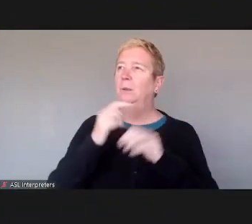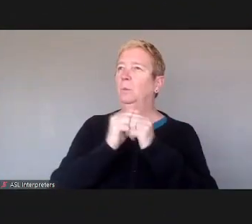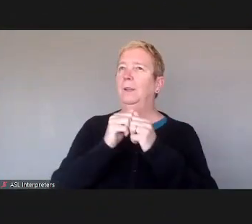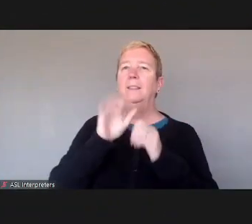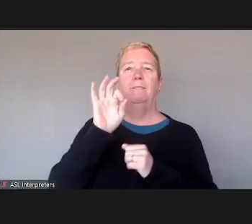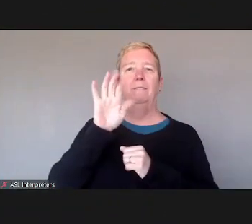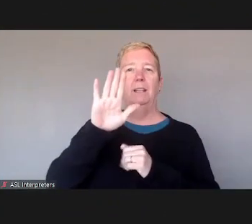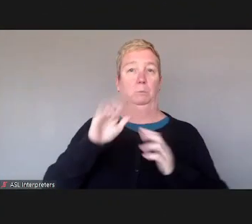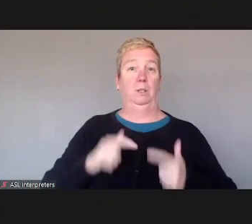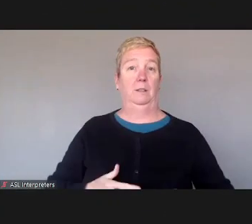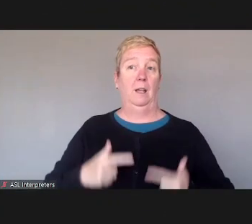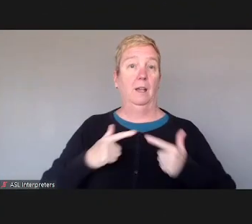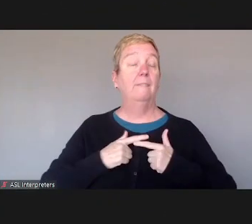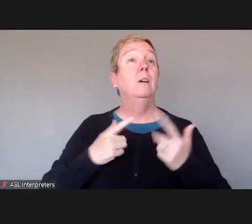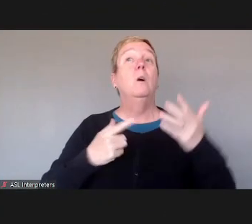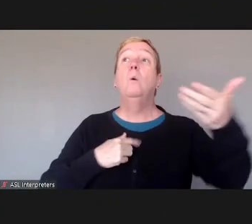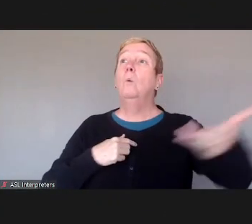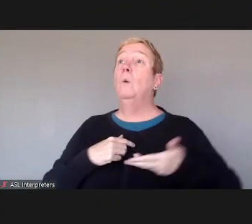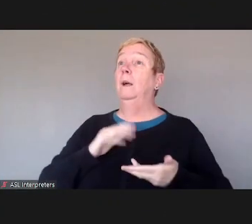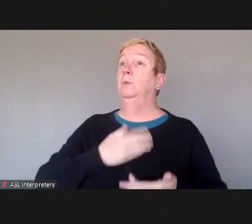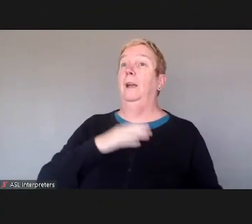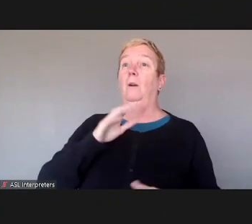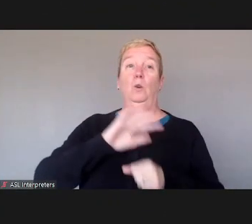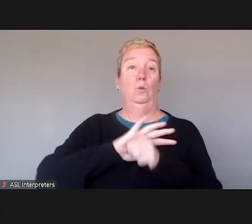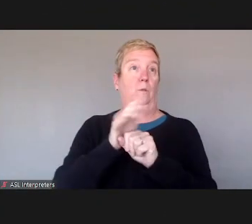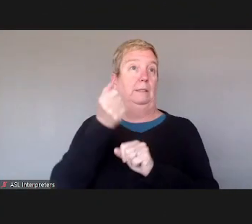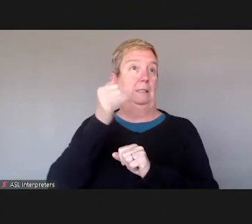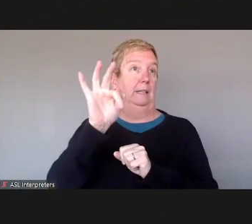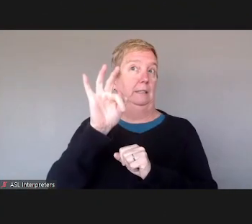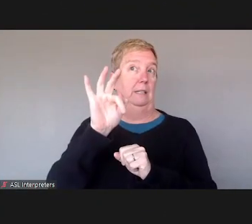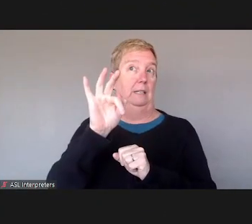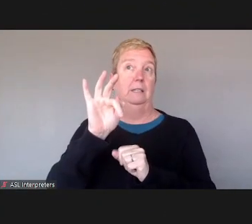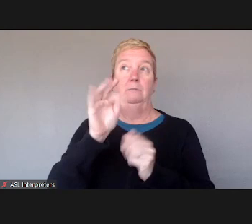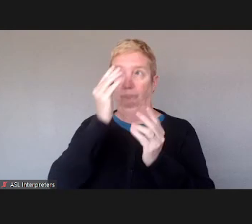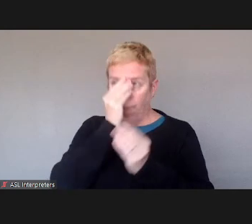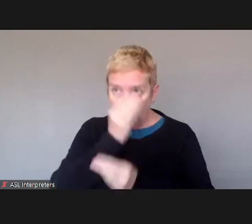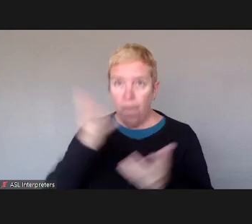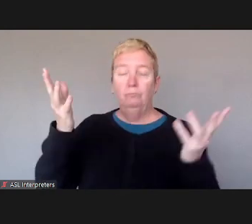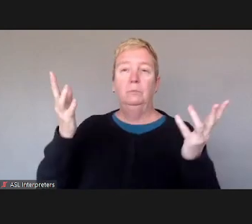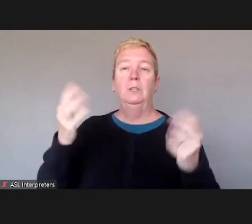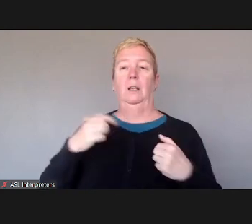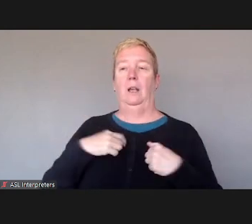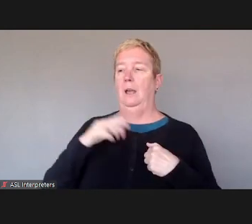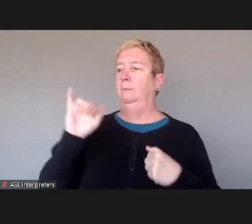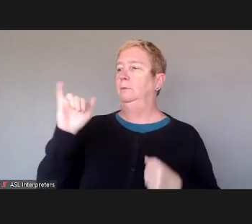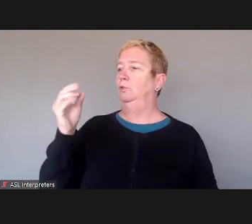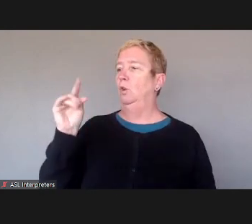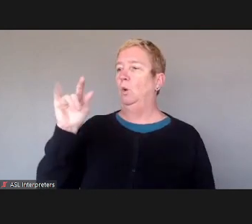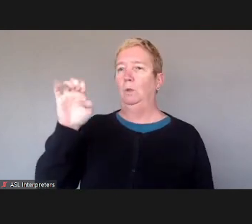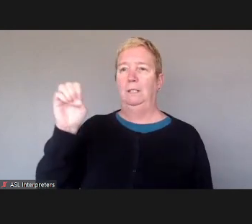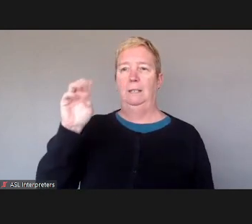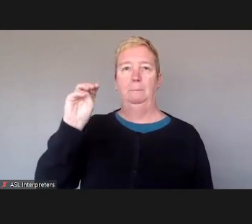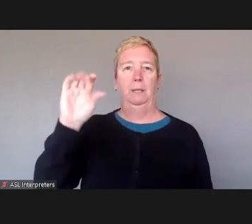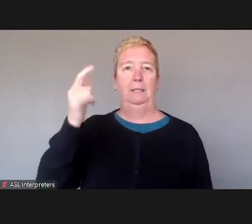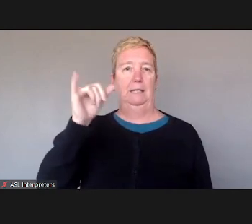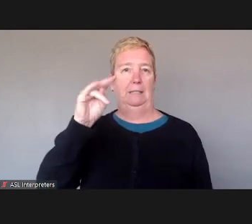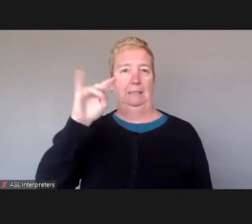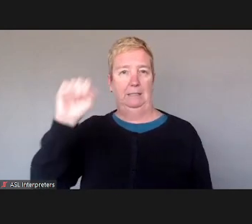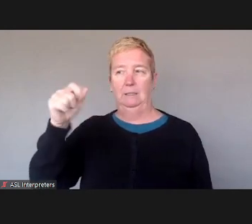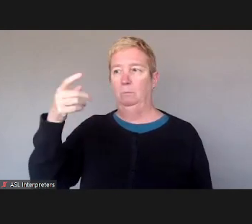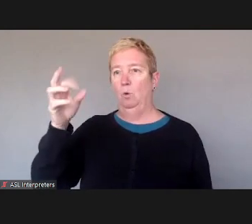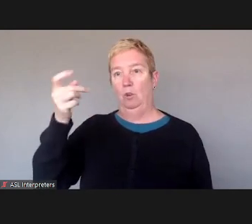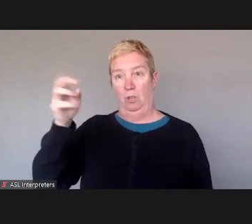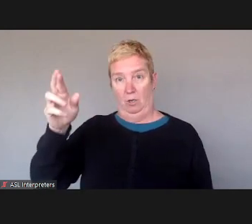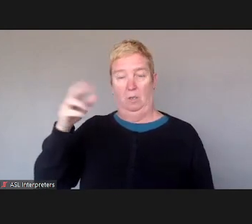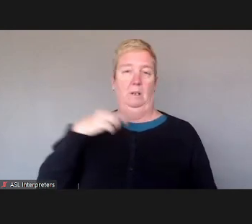Welcome to the Department of Health's COVID-19 press update. My name is Jody McGinnis Porter, and I'm the Communications Director for the Department of